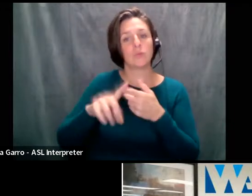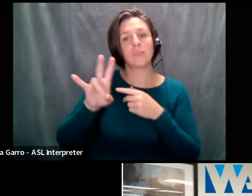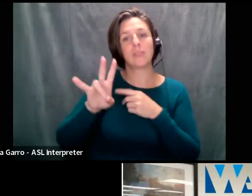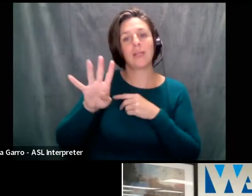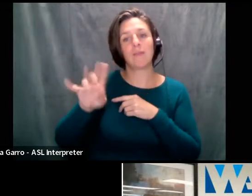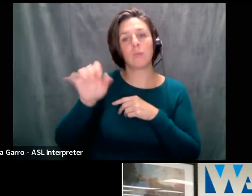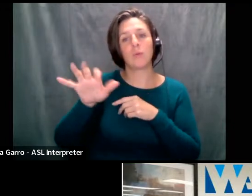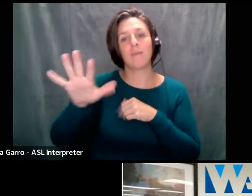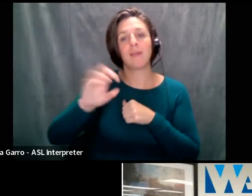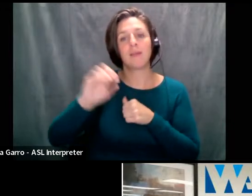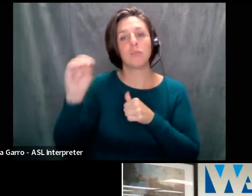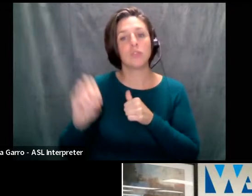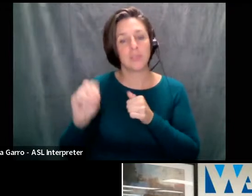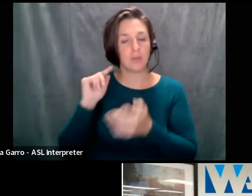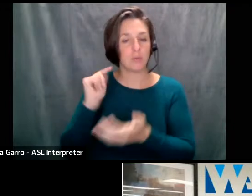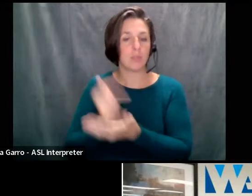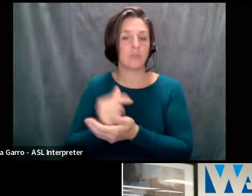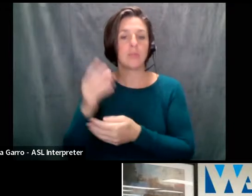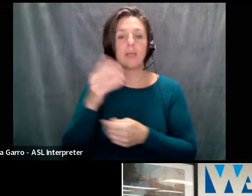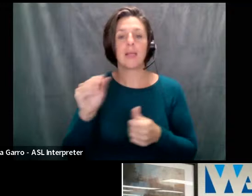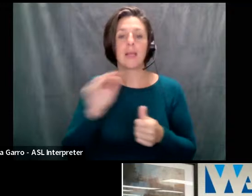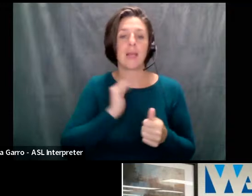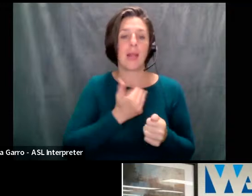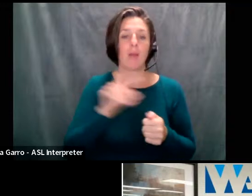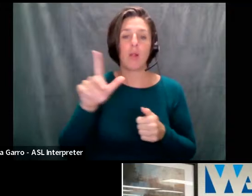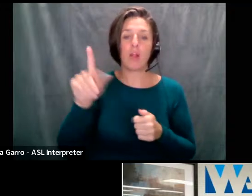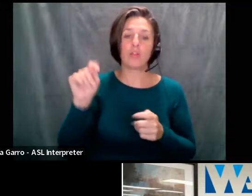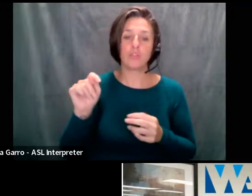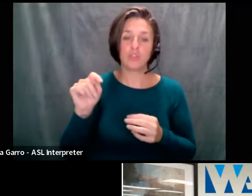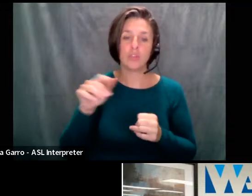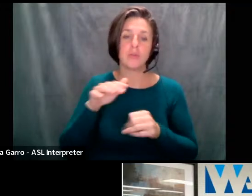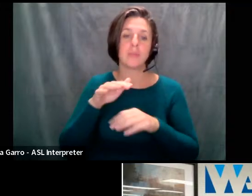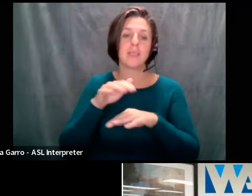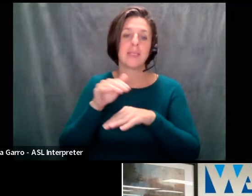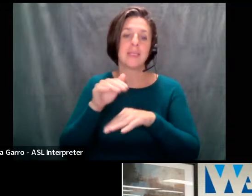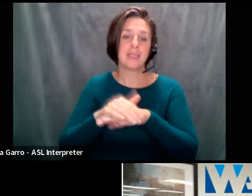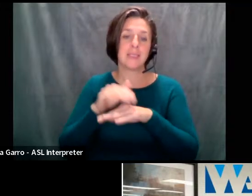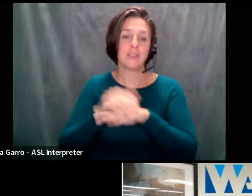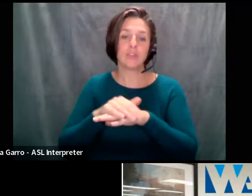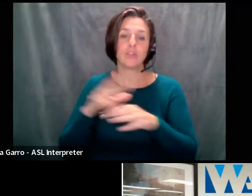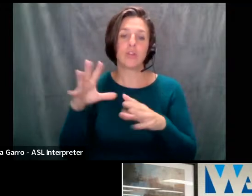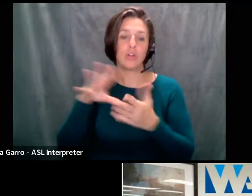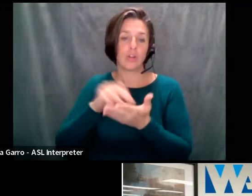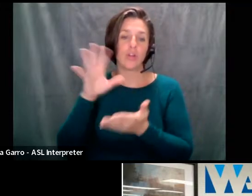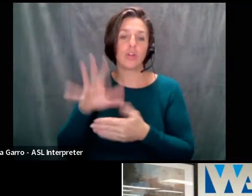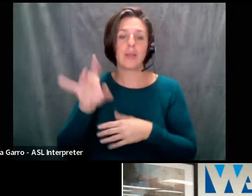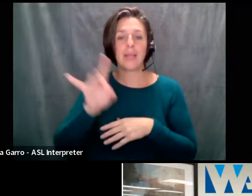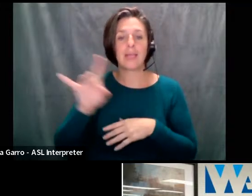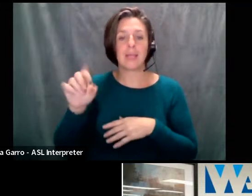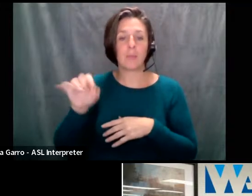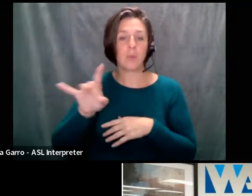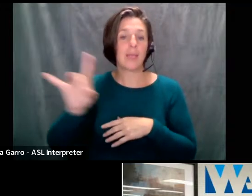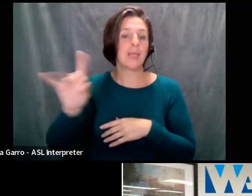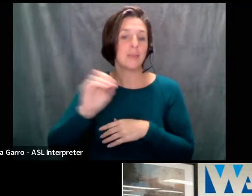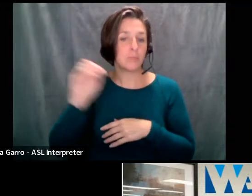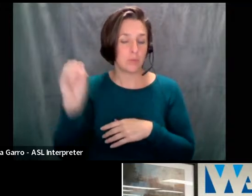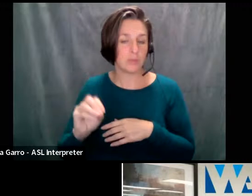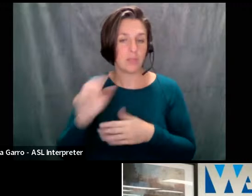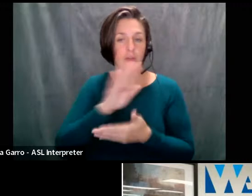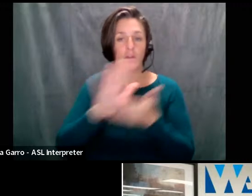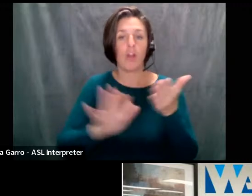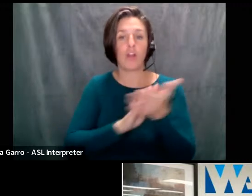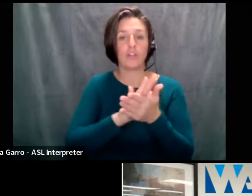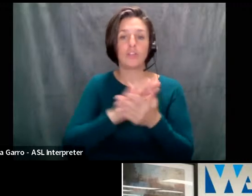74.5% graduation, and our long-term English learner at 88.8%. College and